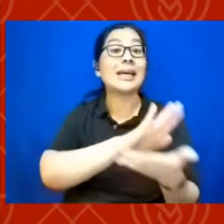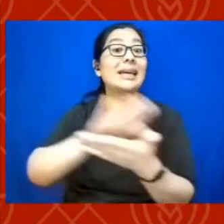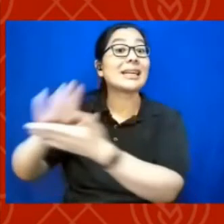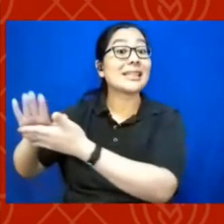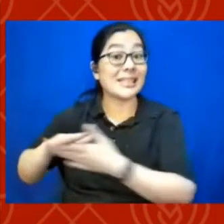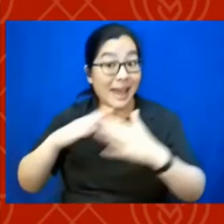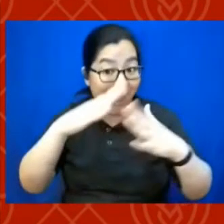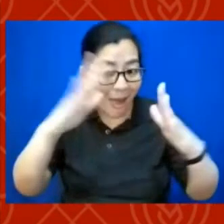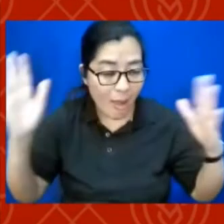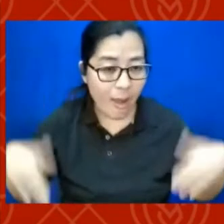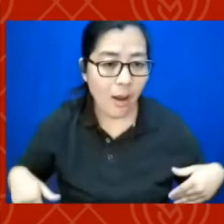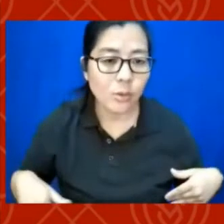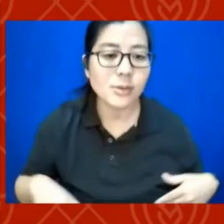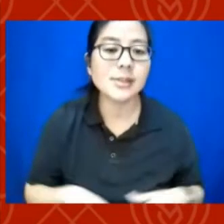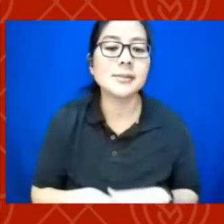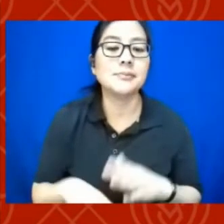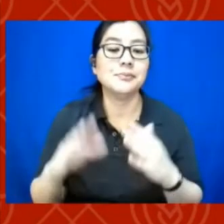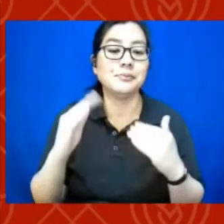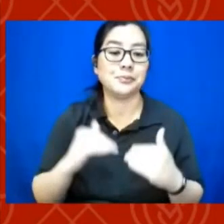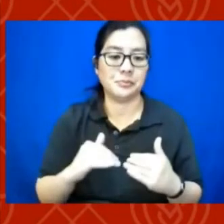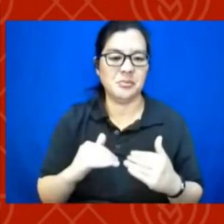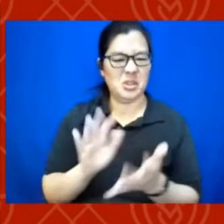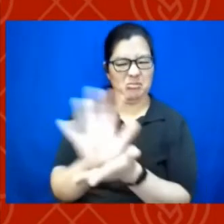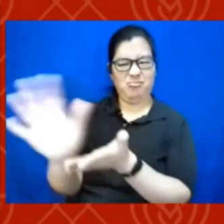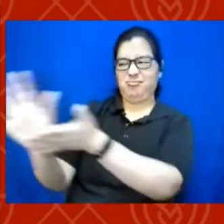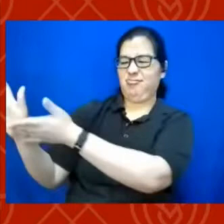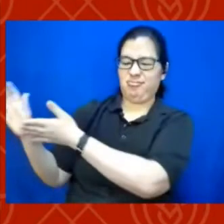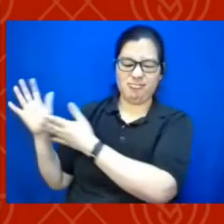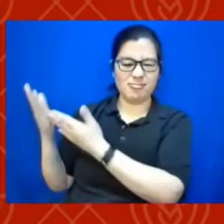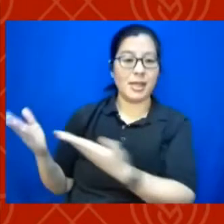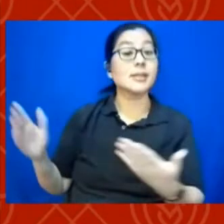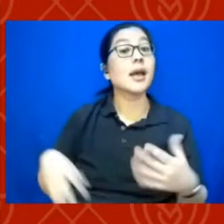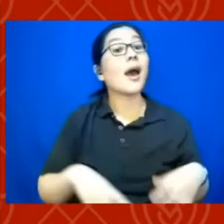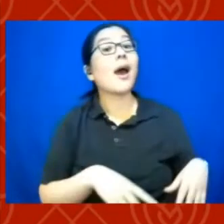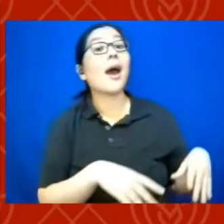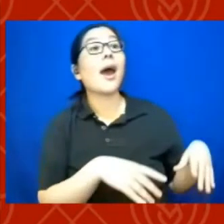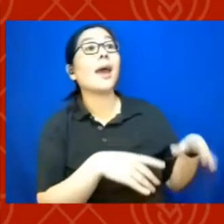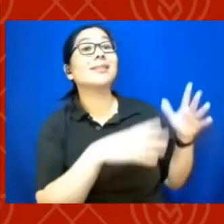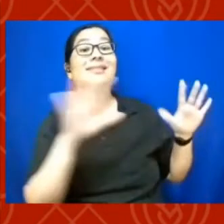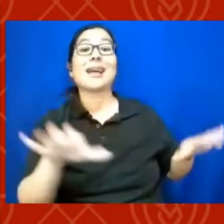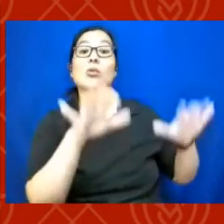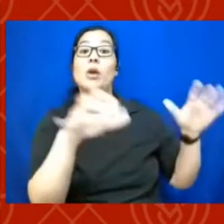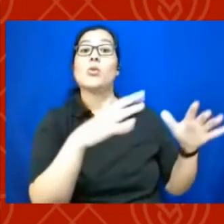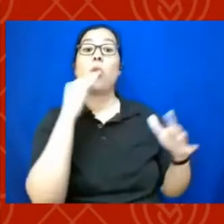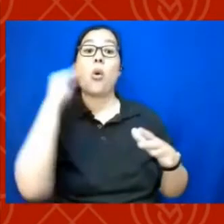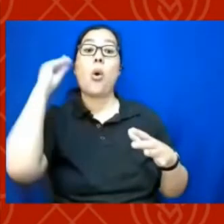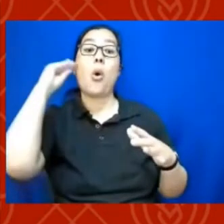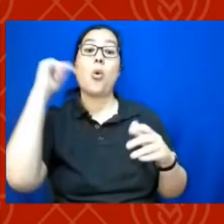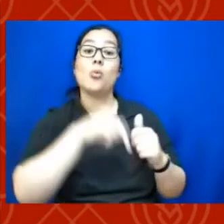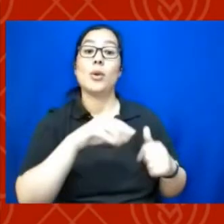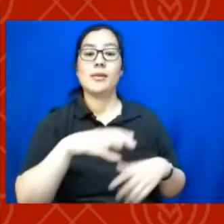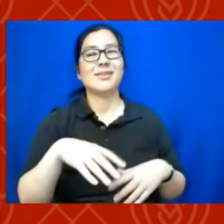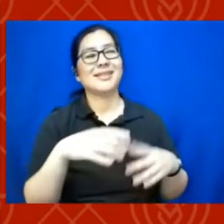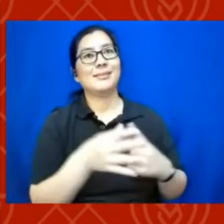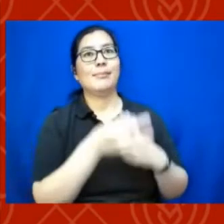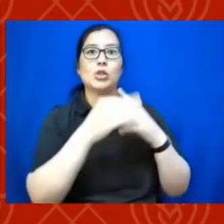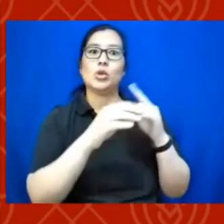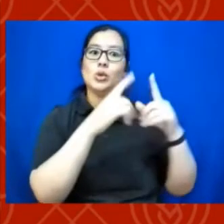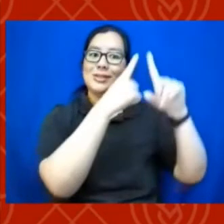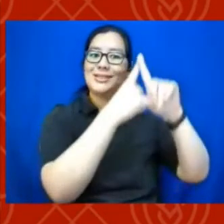breaths collected during the year, and decorate your house with things such as a fu sign or banners of spring